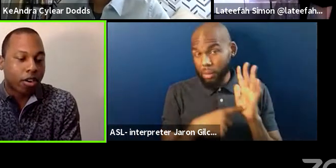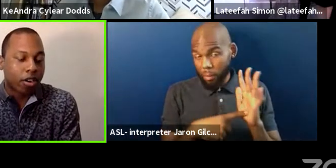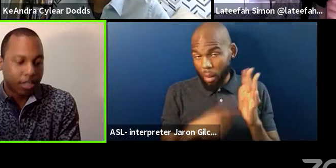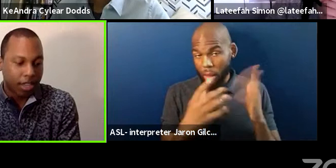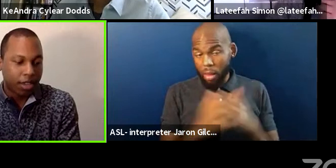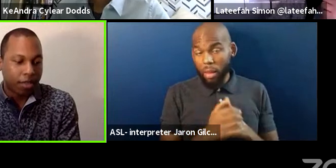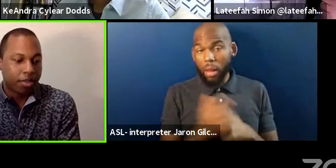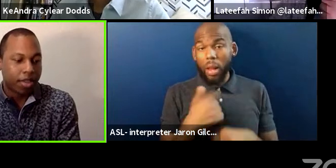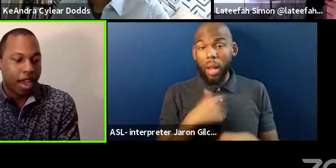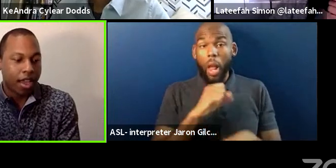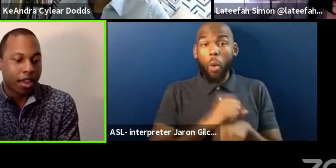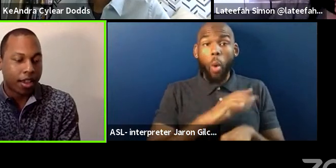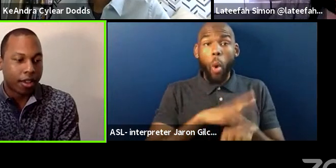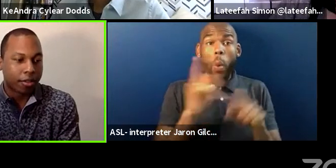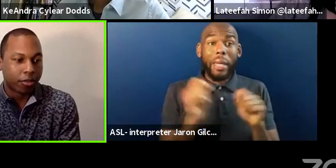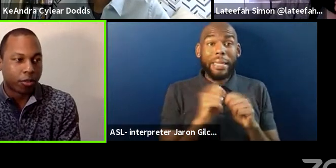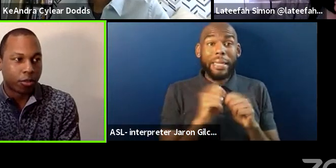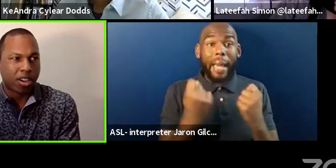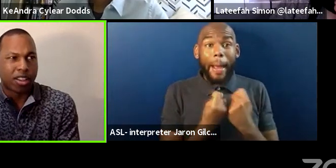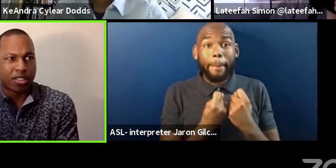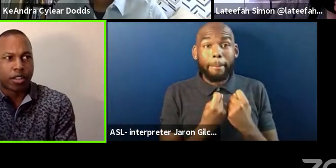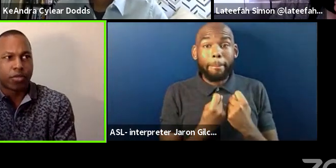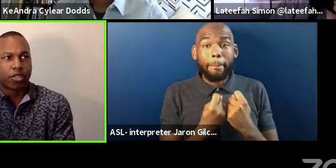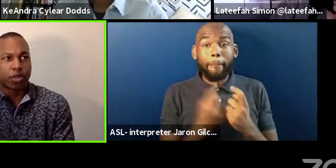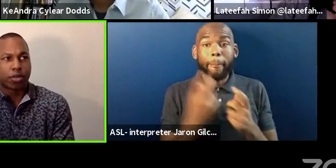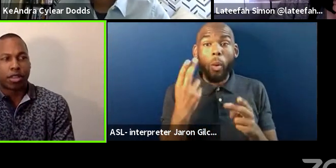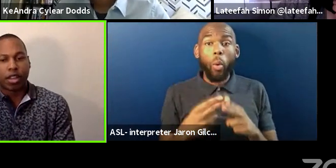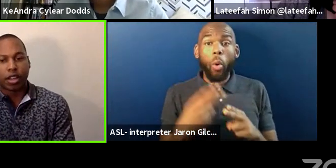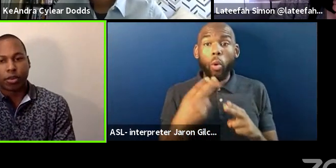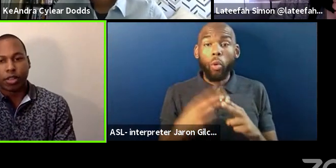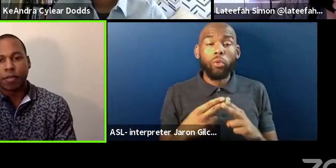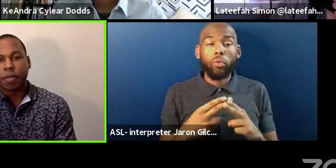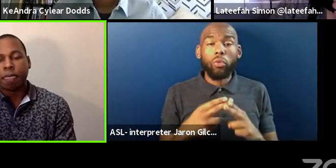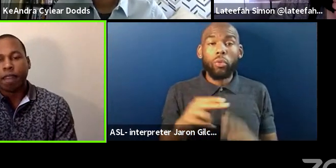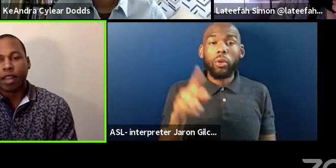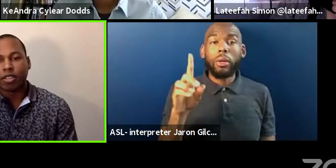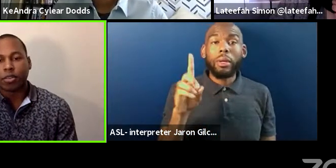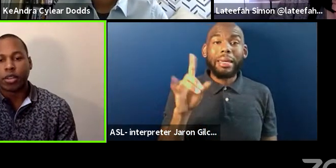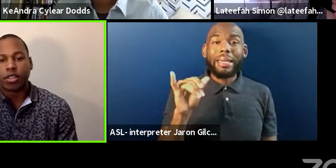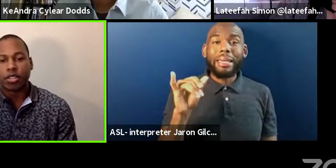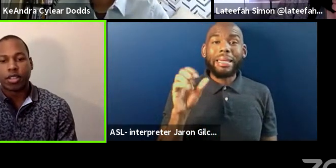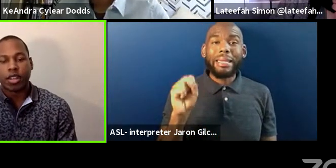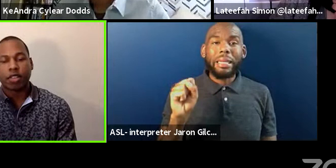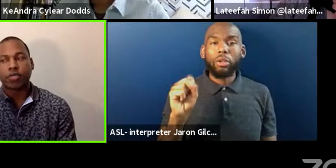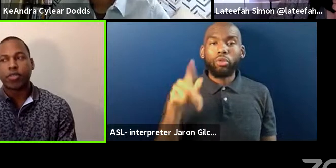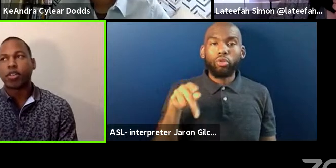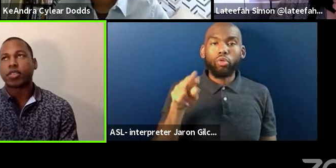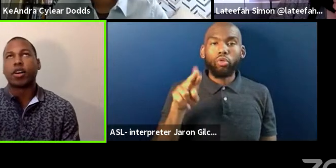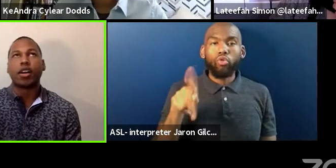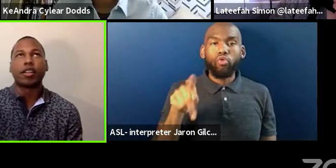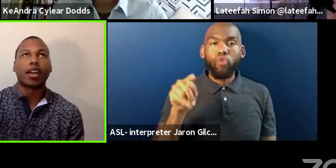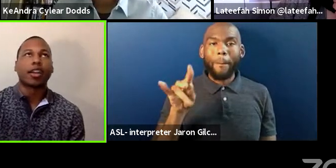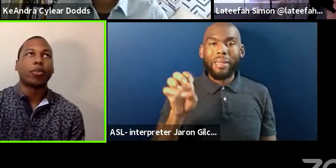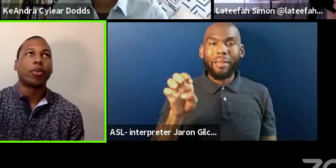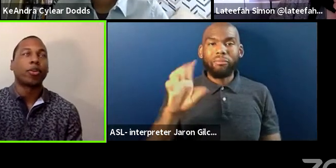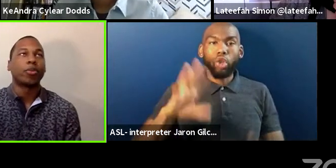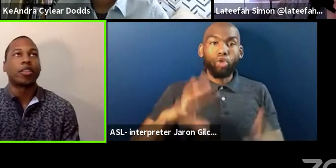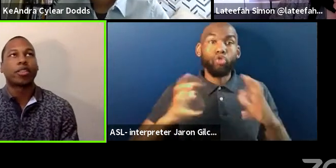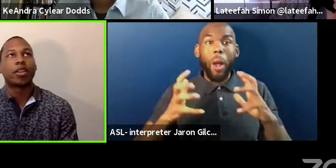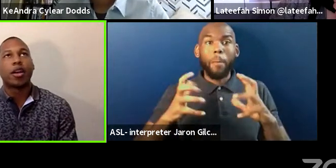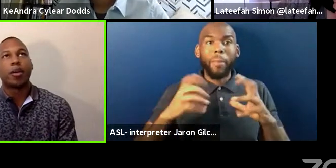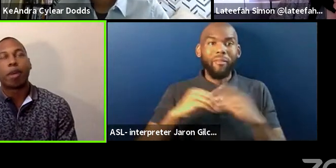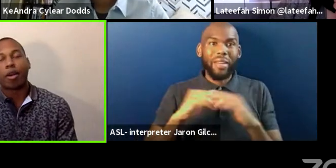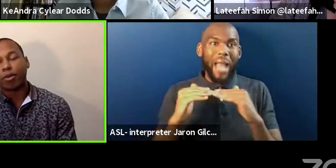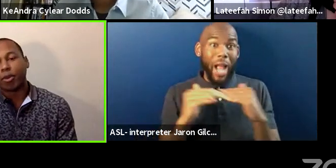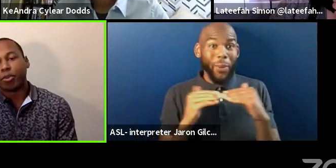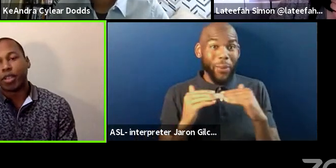I work on a team that we call ourselves Disrupting Inequity. And so we initially set out to focus on work